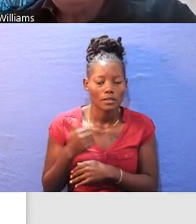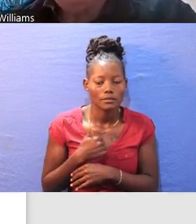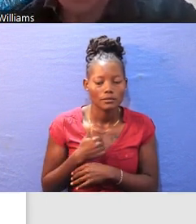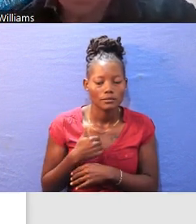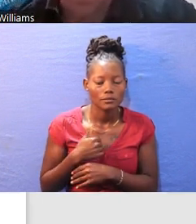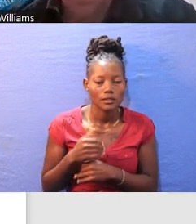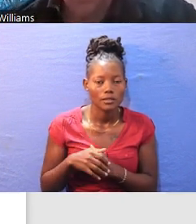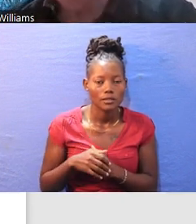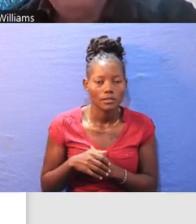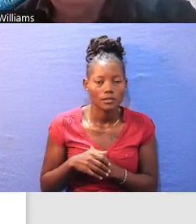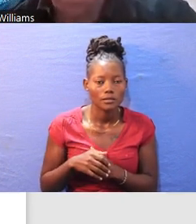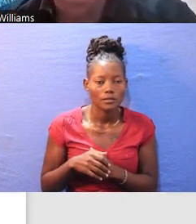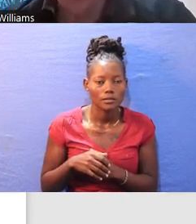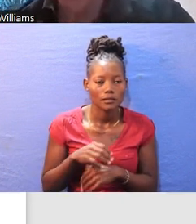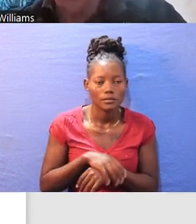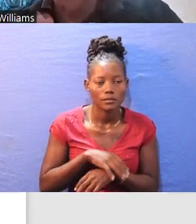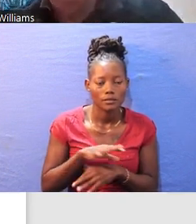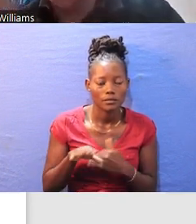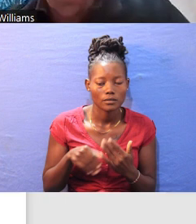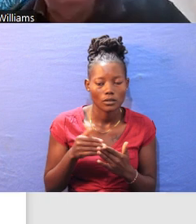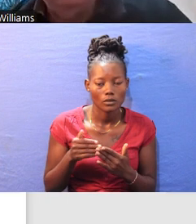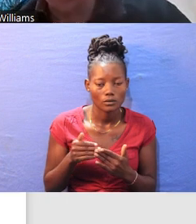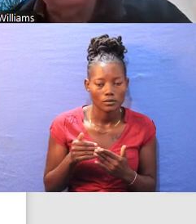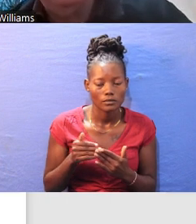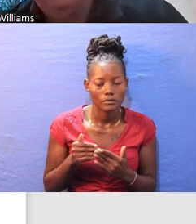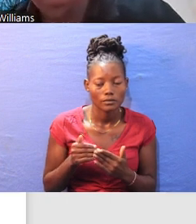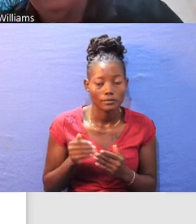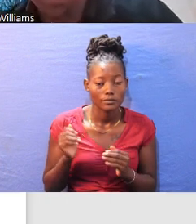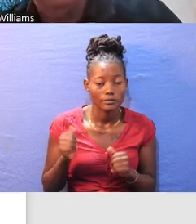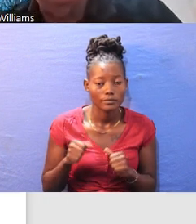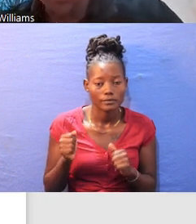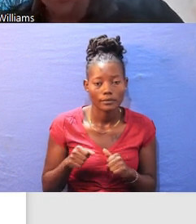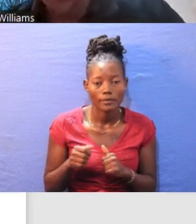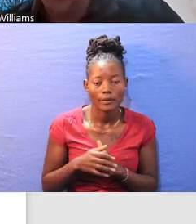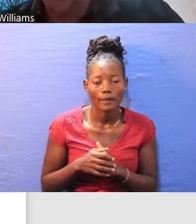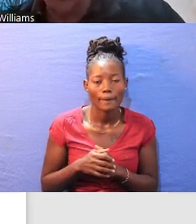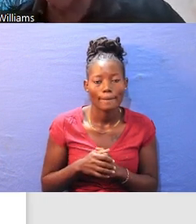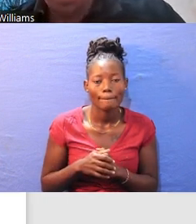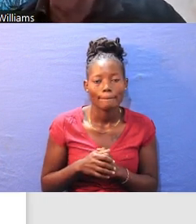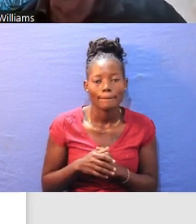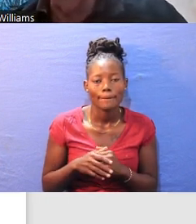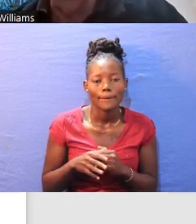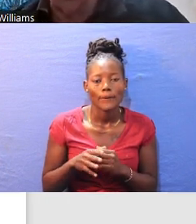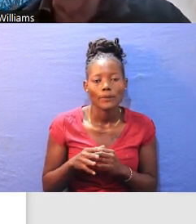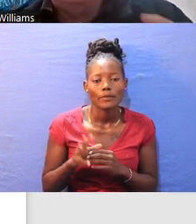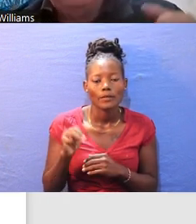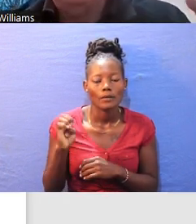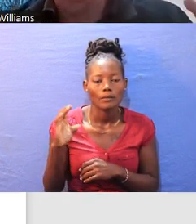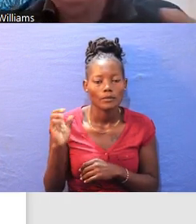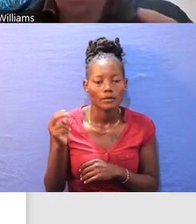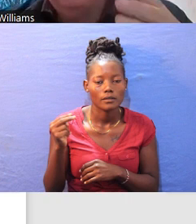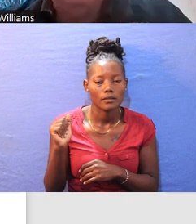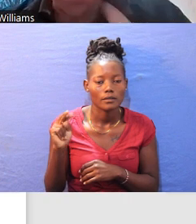force behind it prior to it, that's your ground contact. So you can't